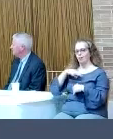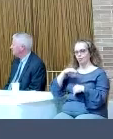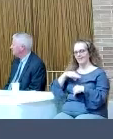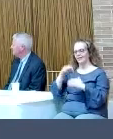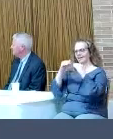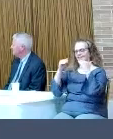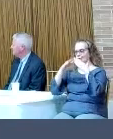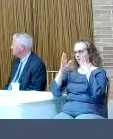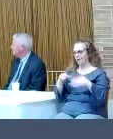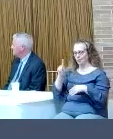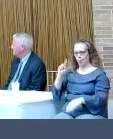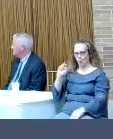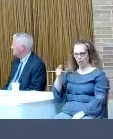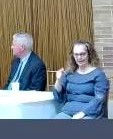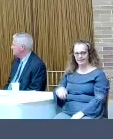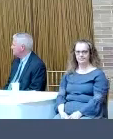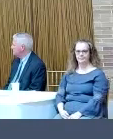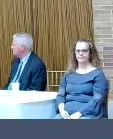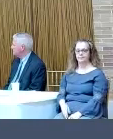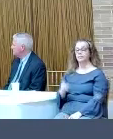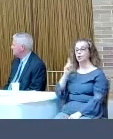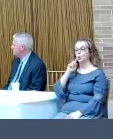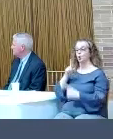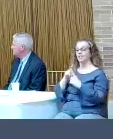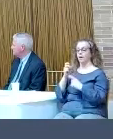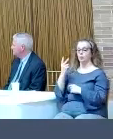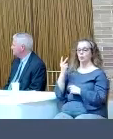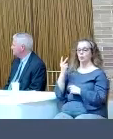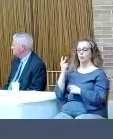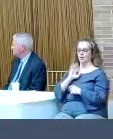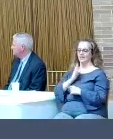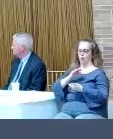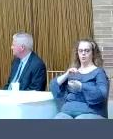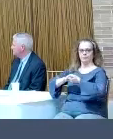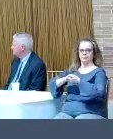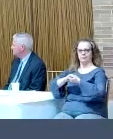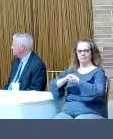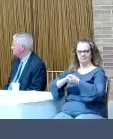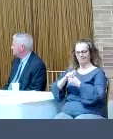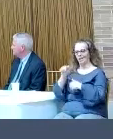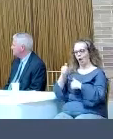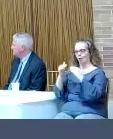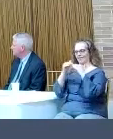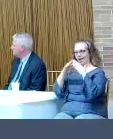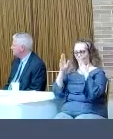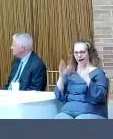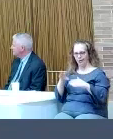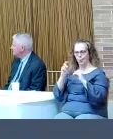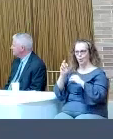Housing Organization um you heard from two of uh our colleagues at other fair housing organizations